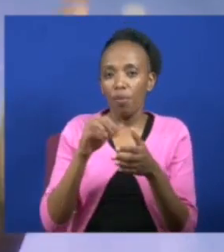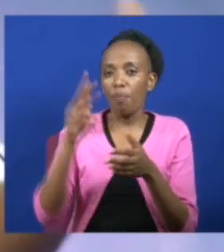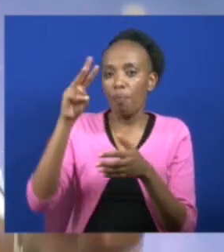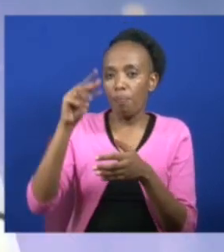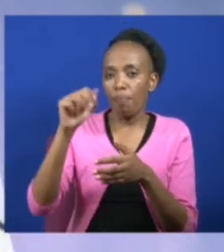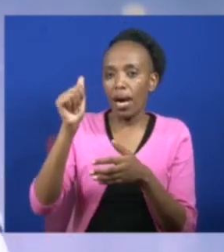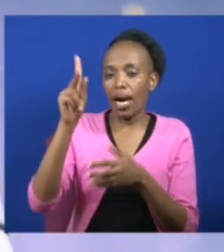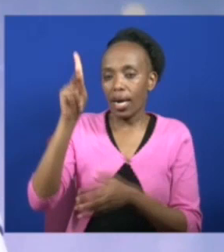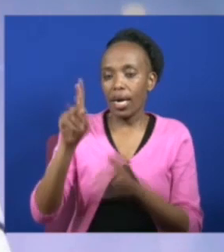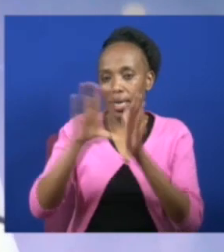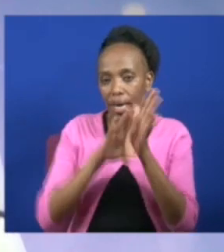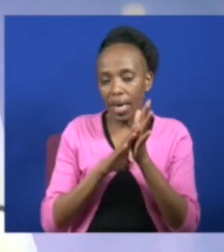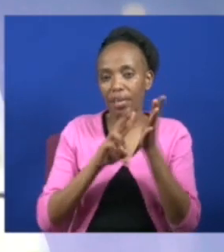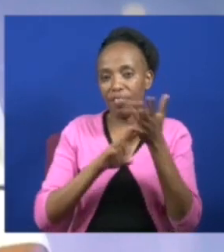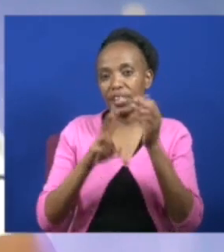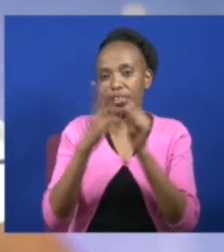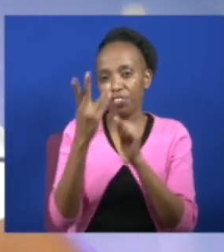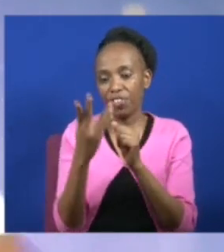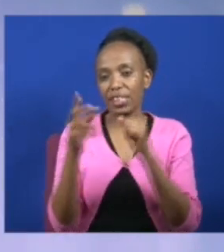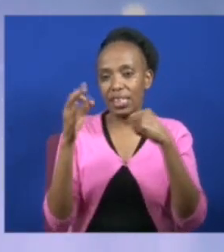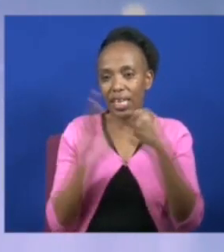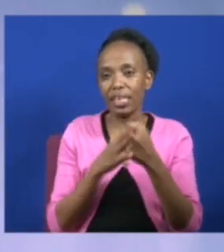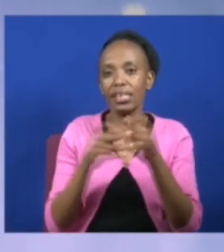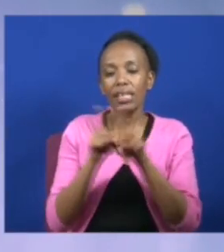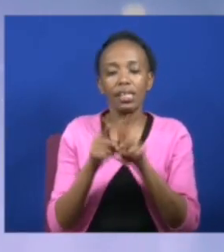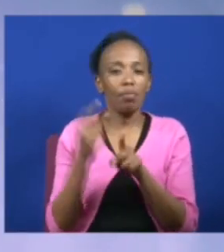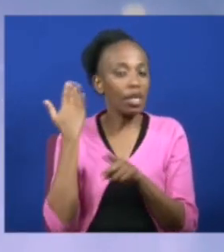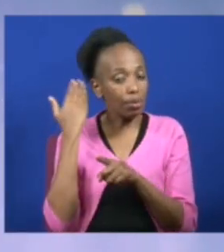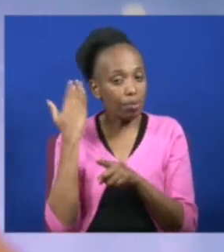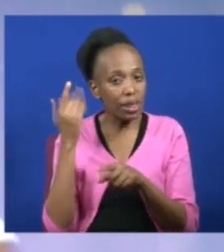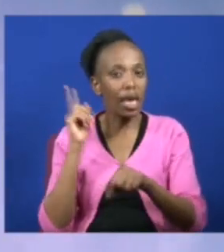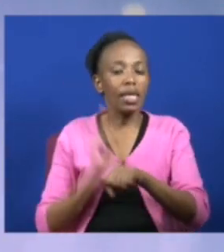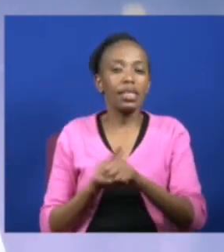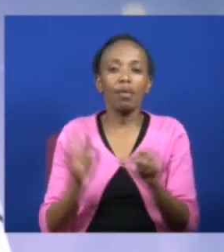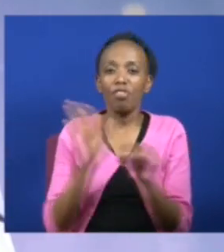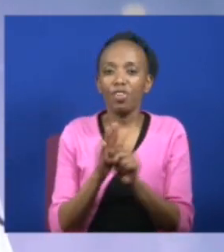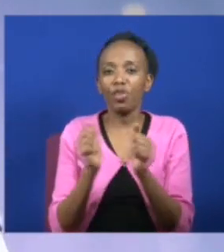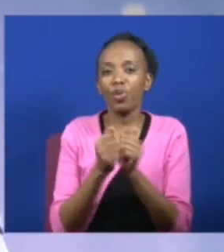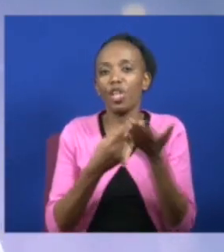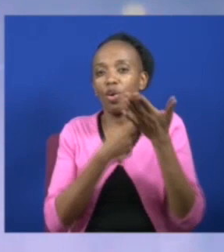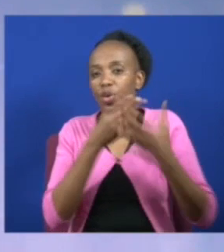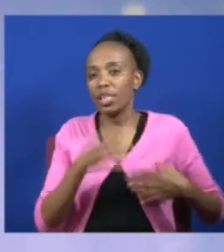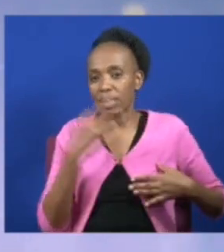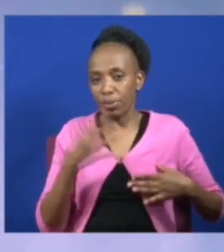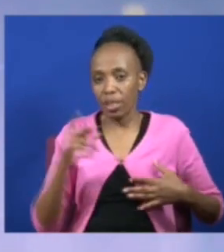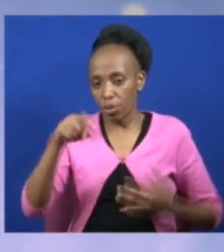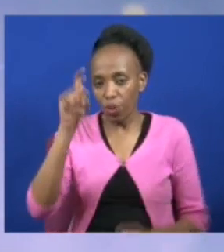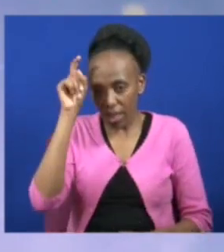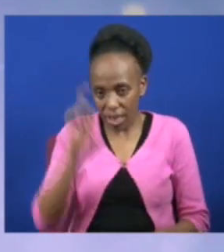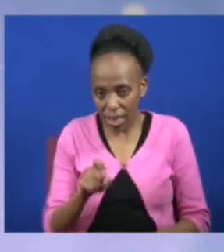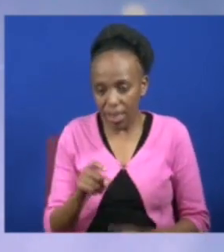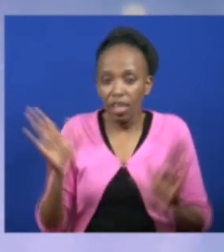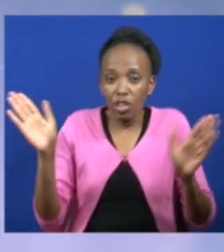9 verse 48 tells us. And so like Apostle Peter, when he was filled with the Holy Spirit, we need